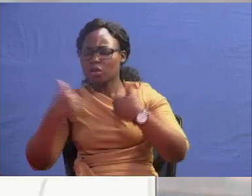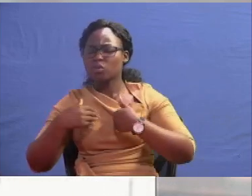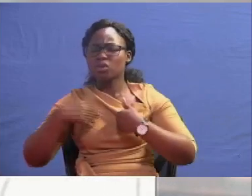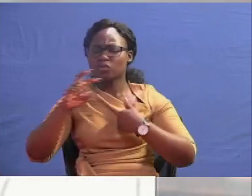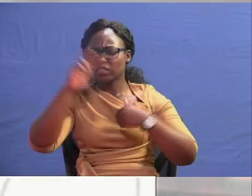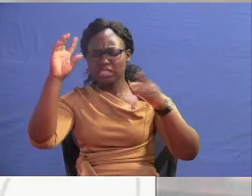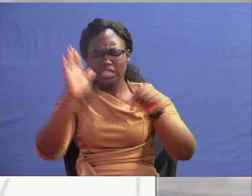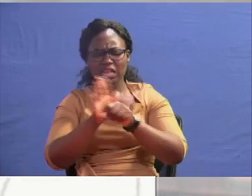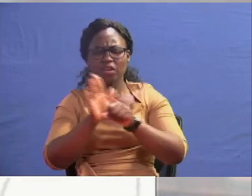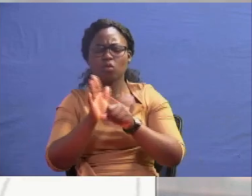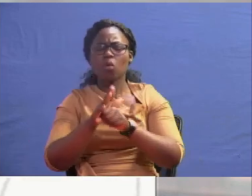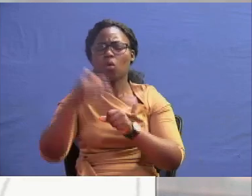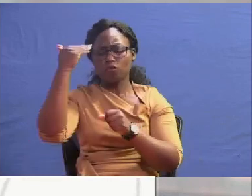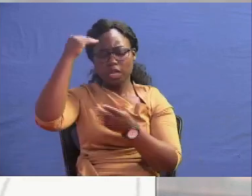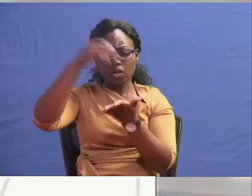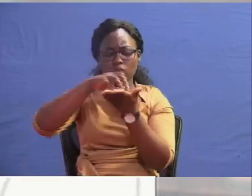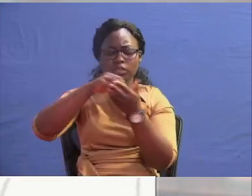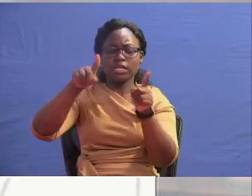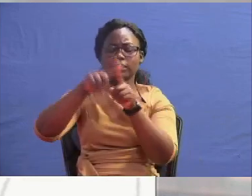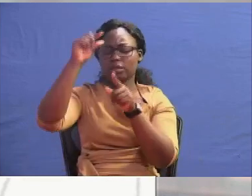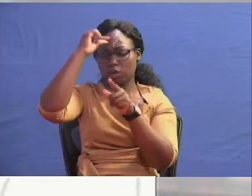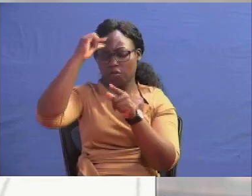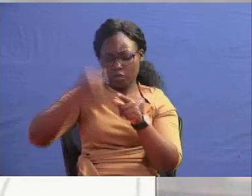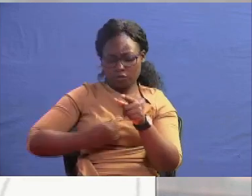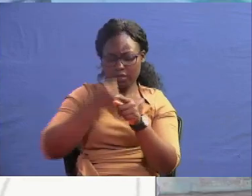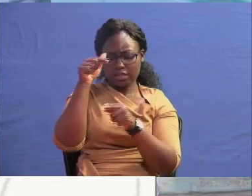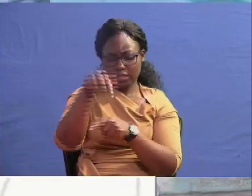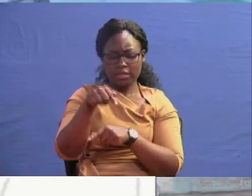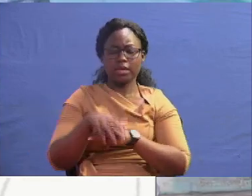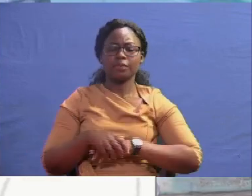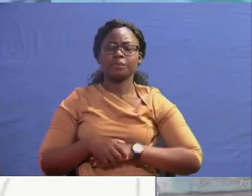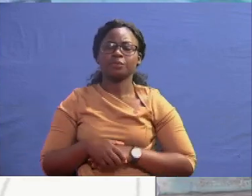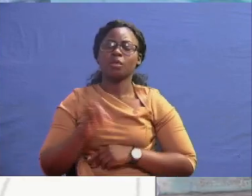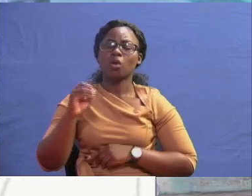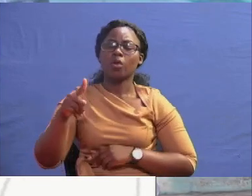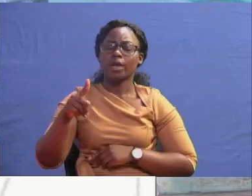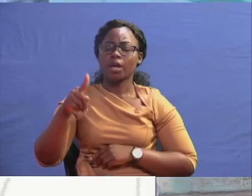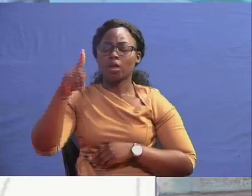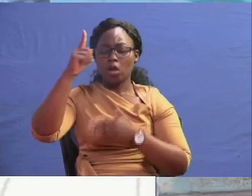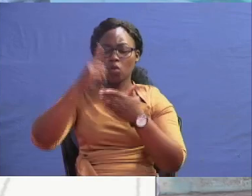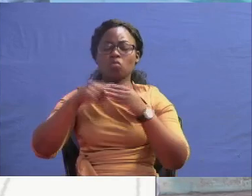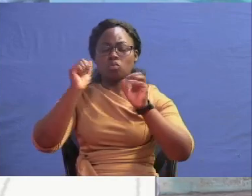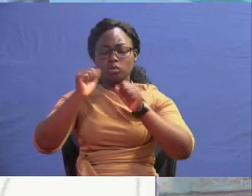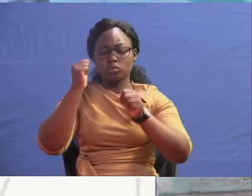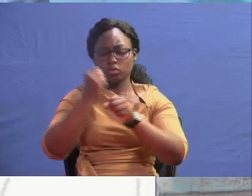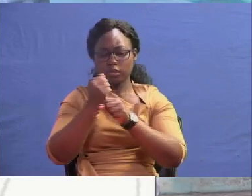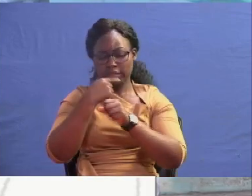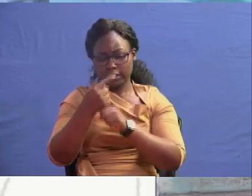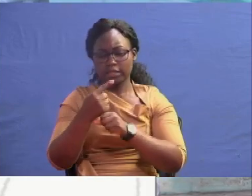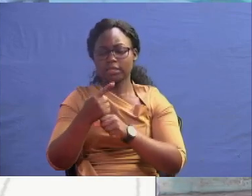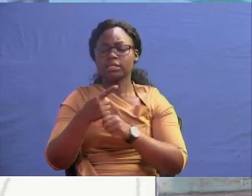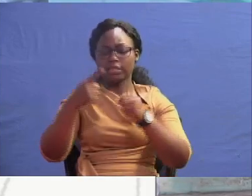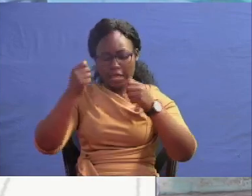of states and governments visiting here. Okay. What I can say is that I like to give credit where it's